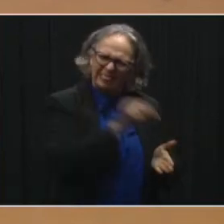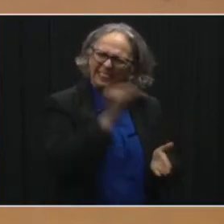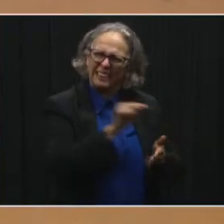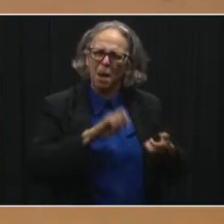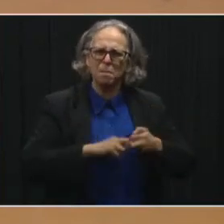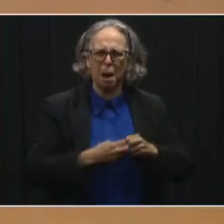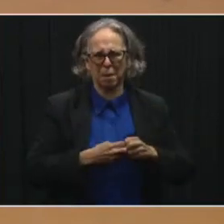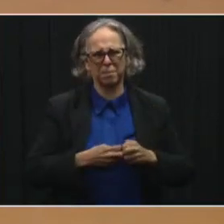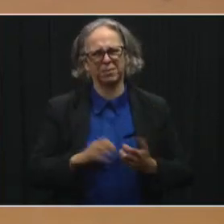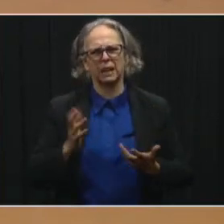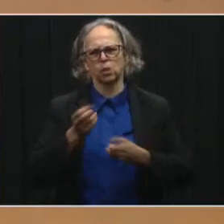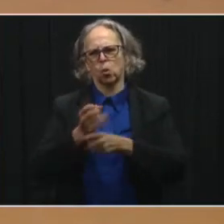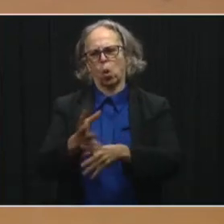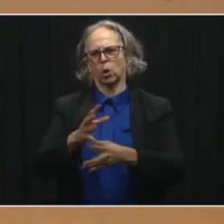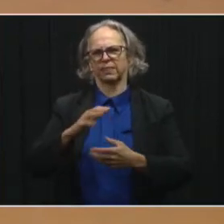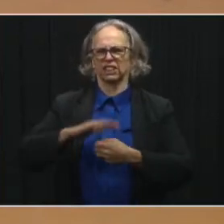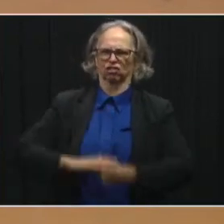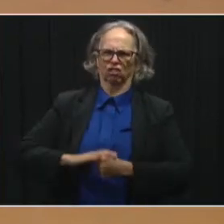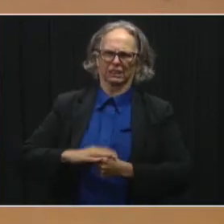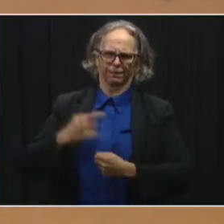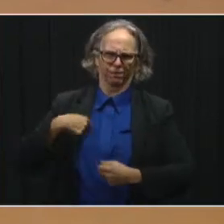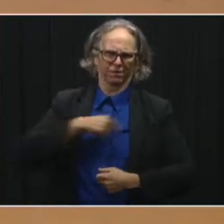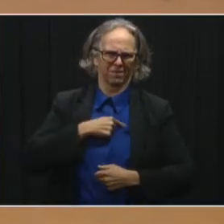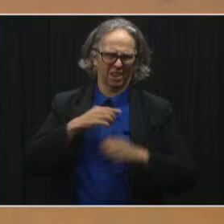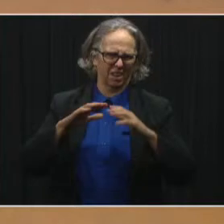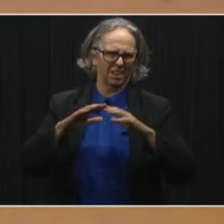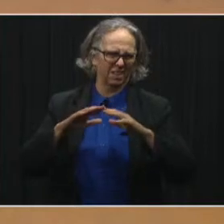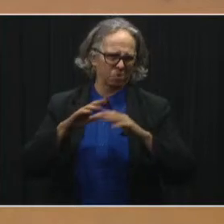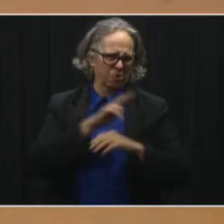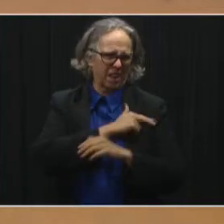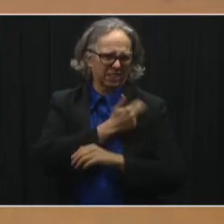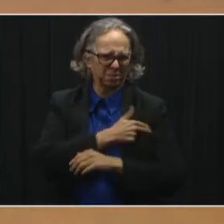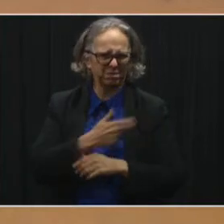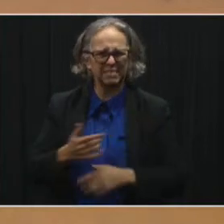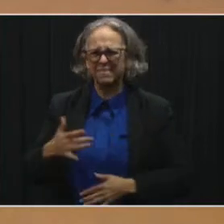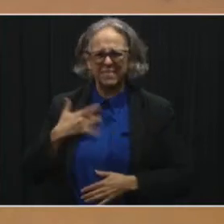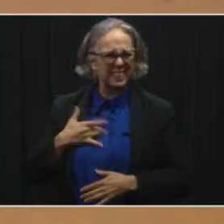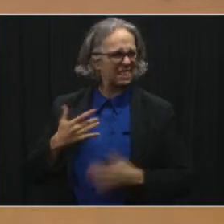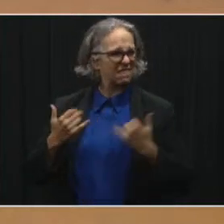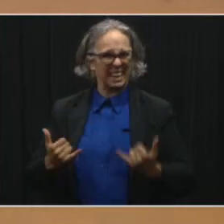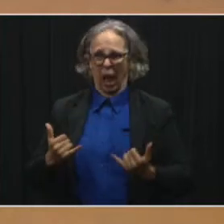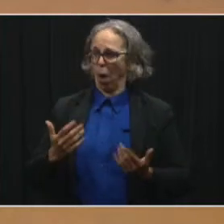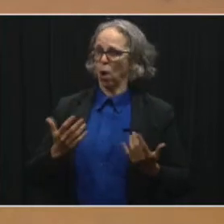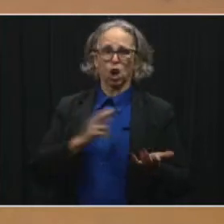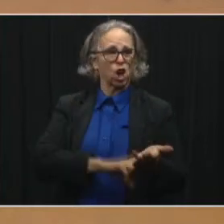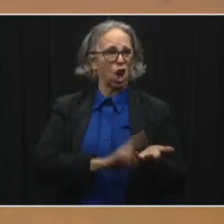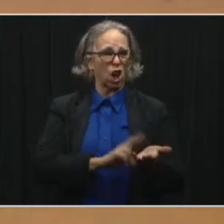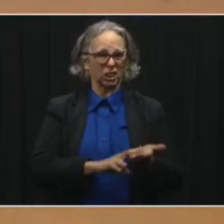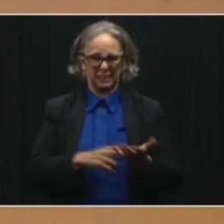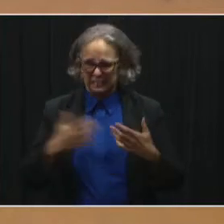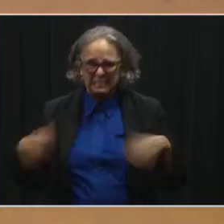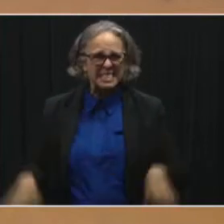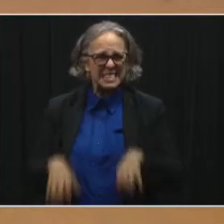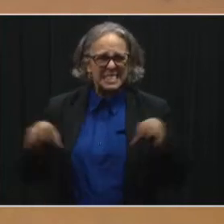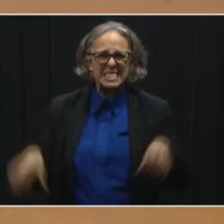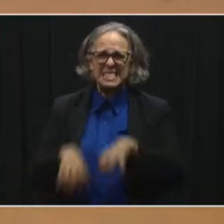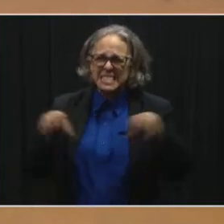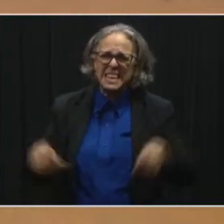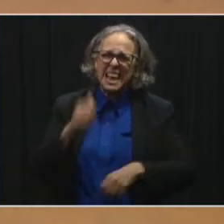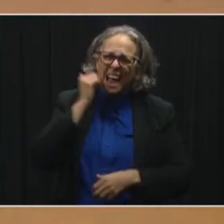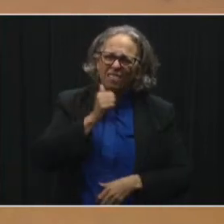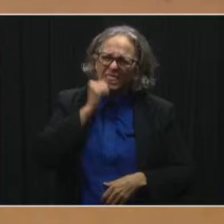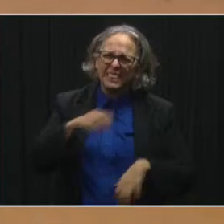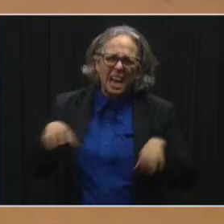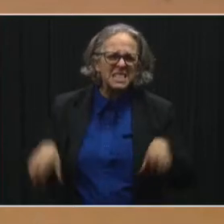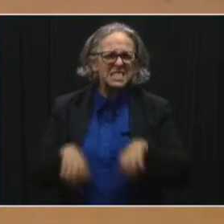just reiterate staffing. I thank our nurses that are still on the front lines doing their job day in and day out, whether they want to